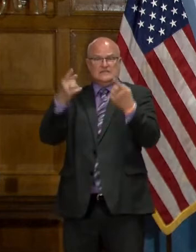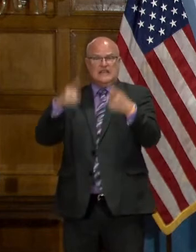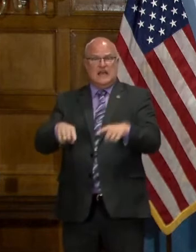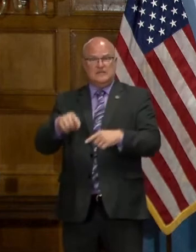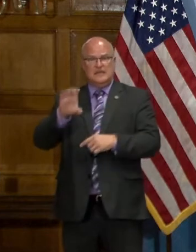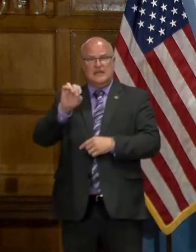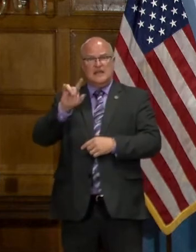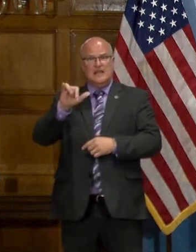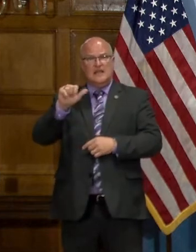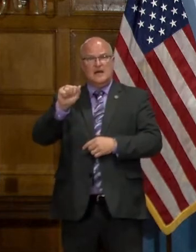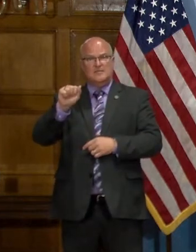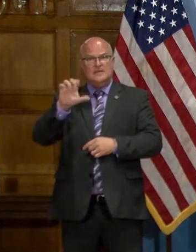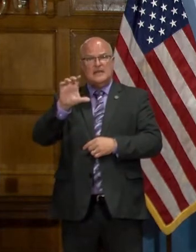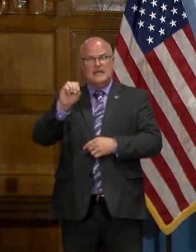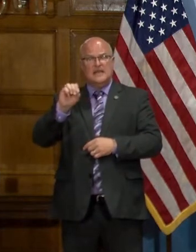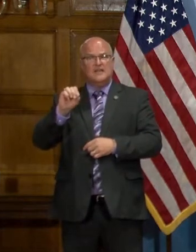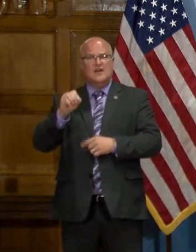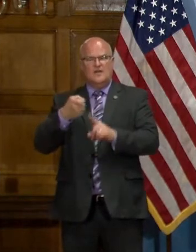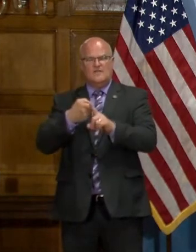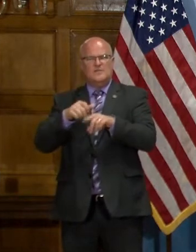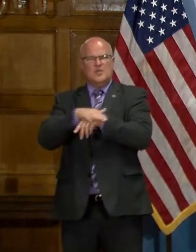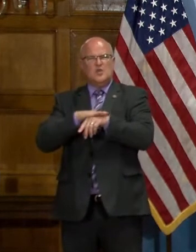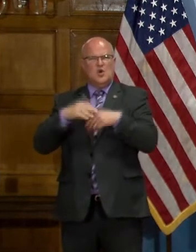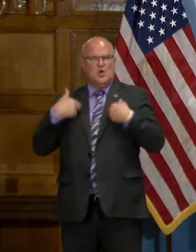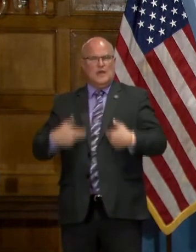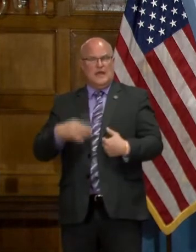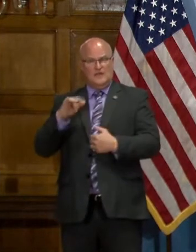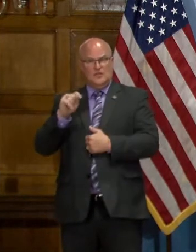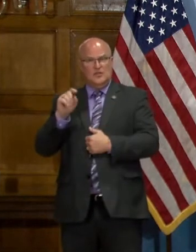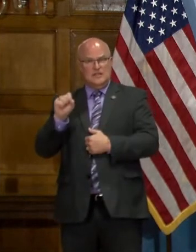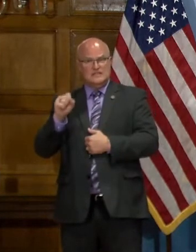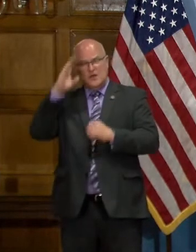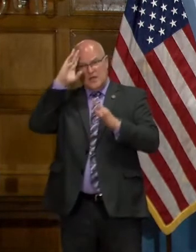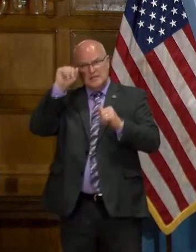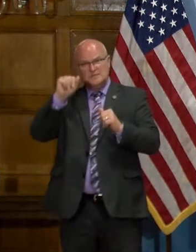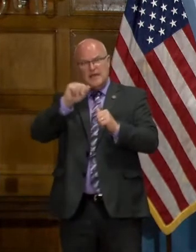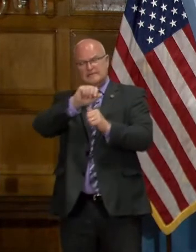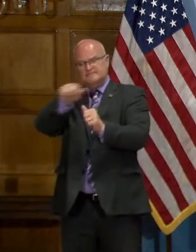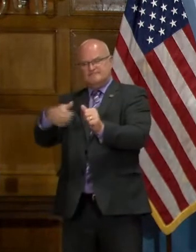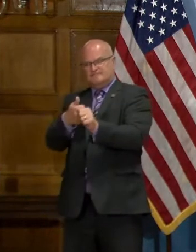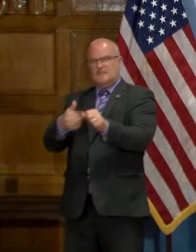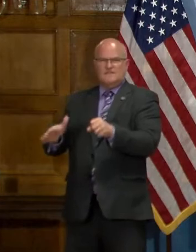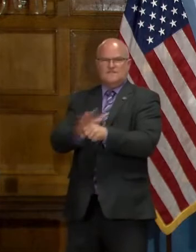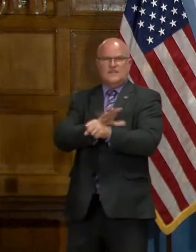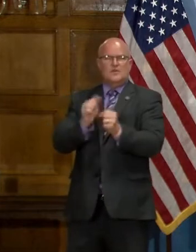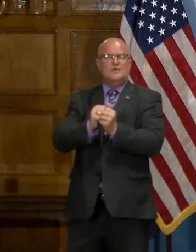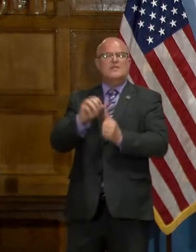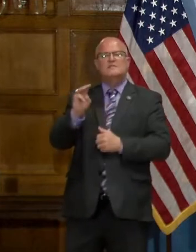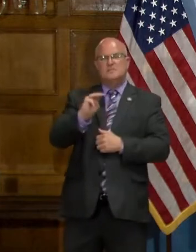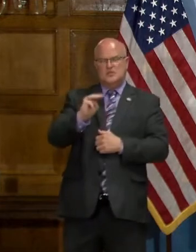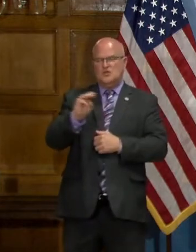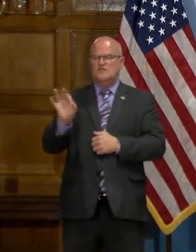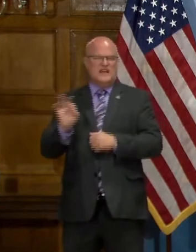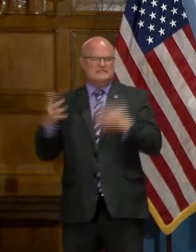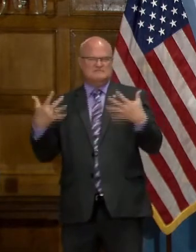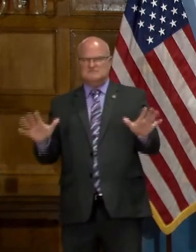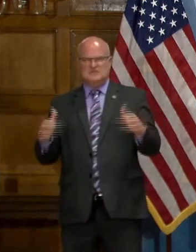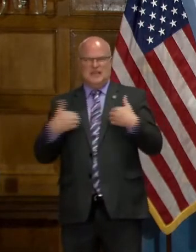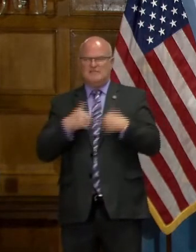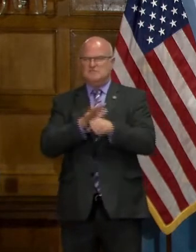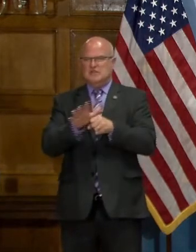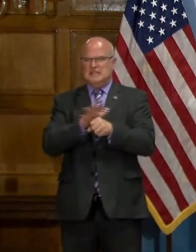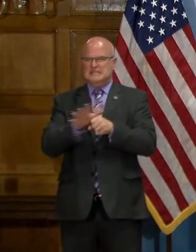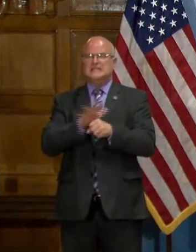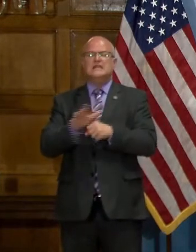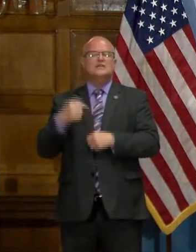in Columbia County was coming from the local health unit, so we expect that we can backfill this with either Pfizer or Moderna. We have plenty of both, and